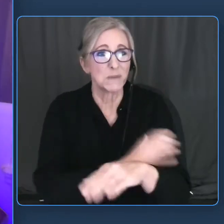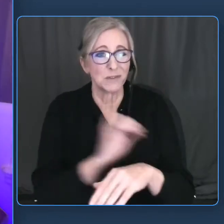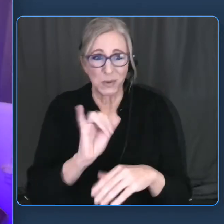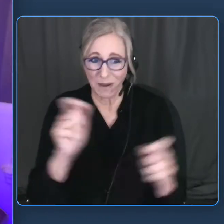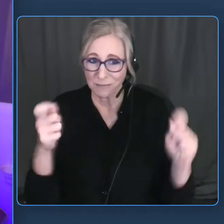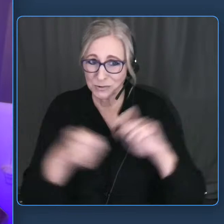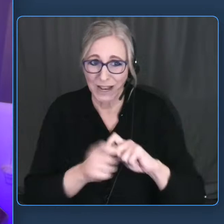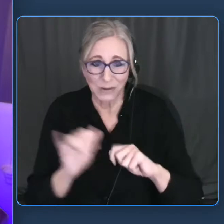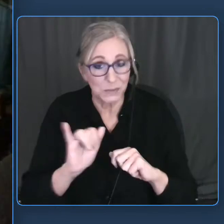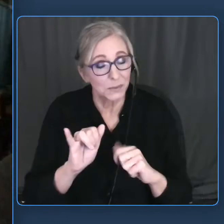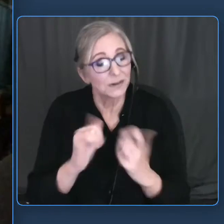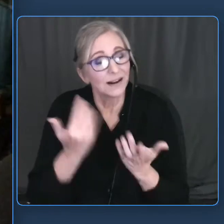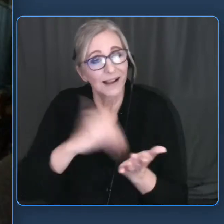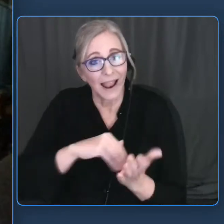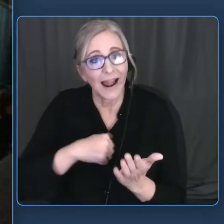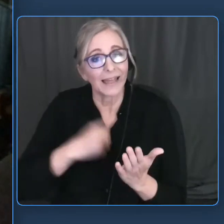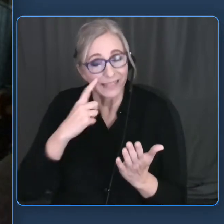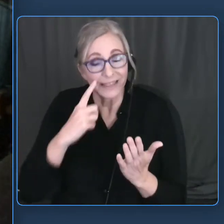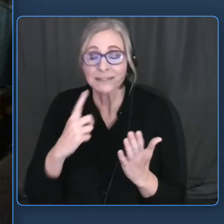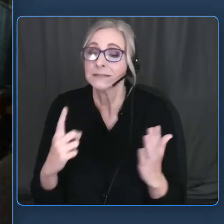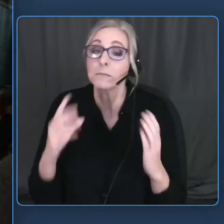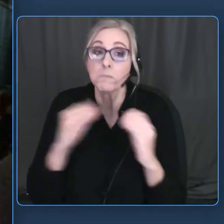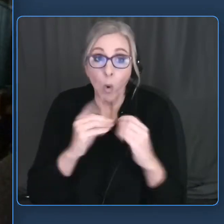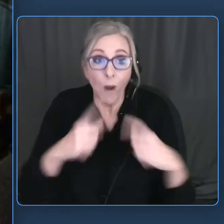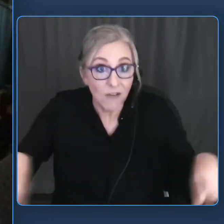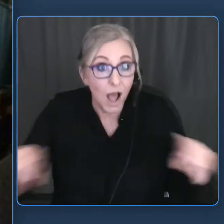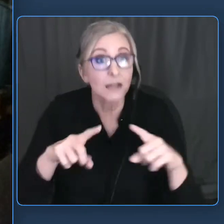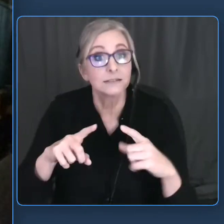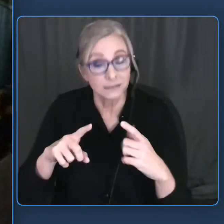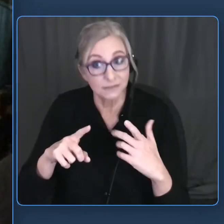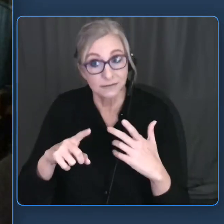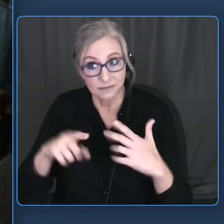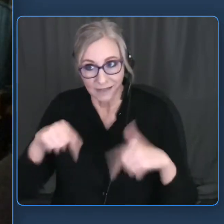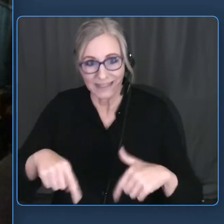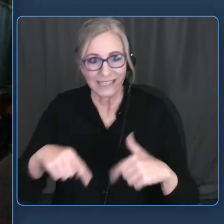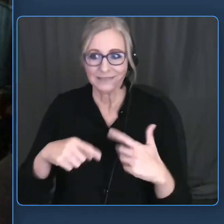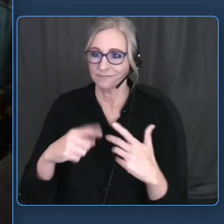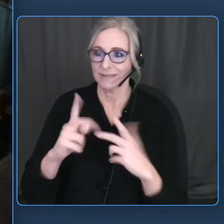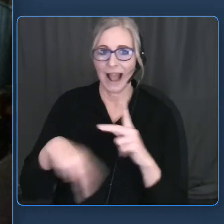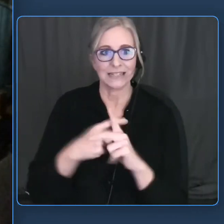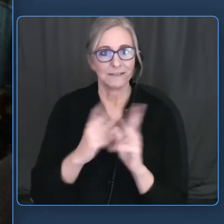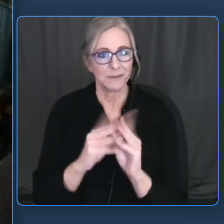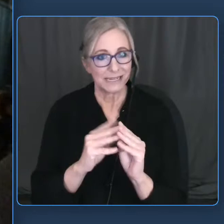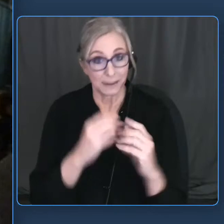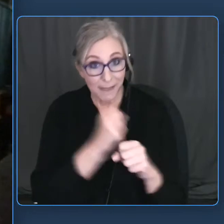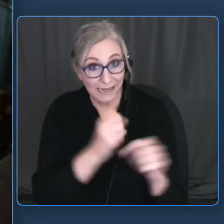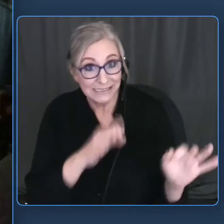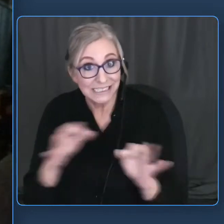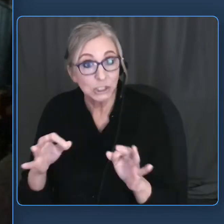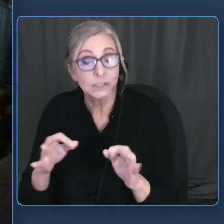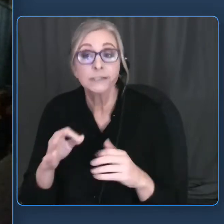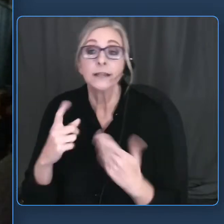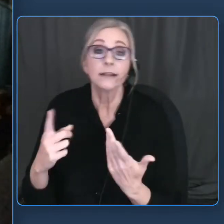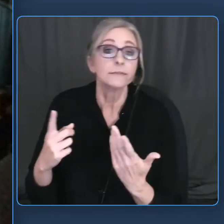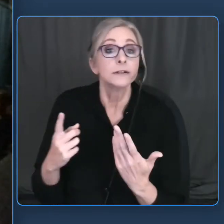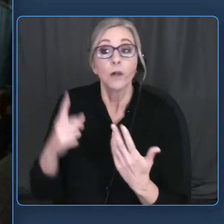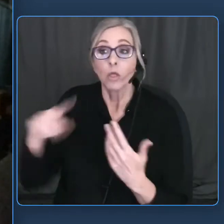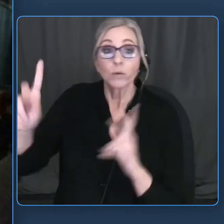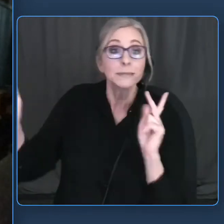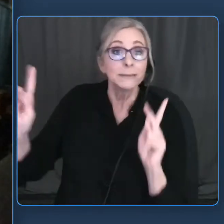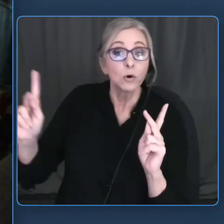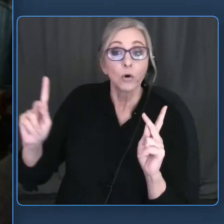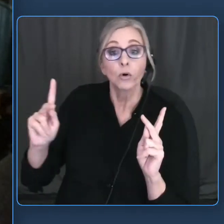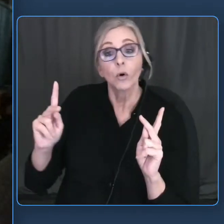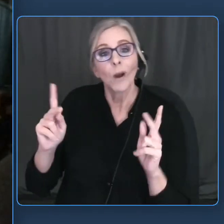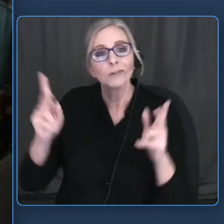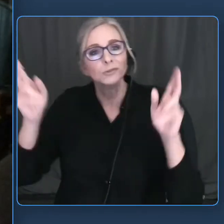And once again, I think it's going to take more of us sitting in these rooms and making these decisions as opposed to just these people who want